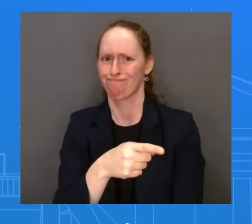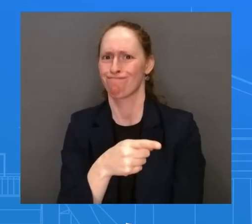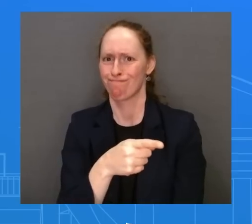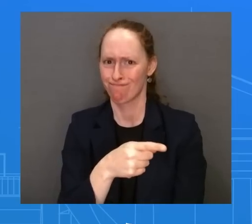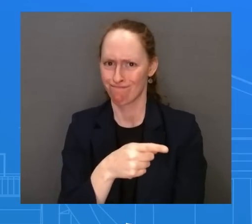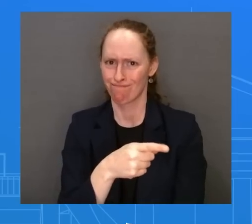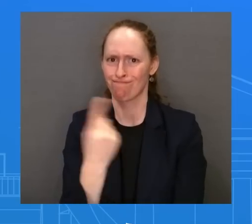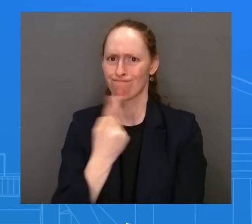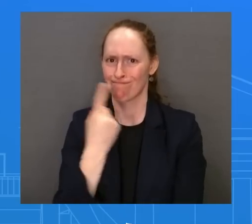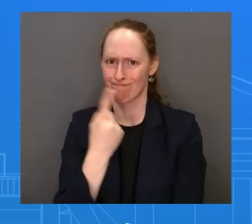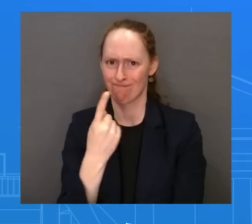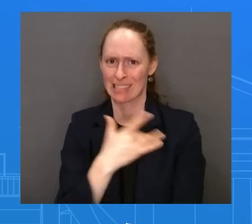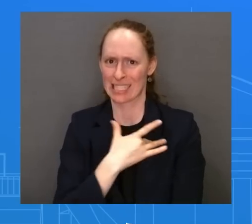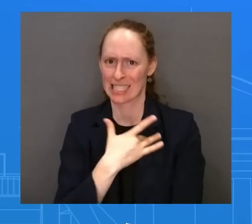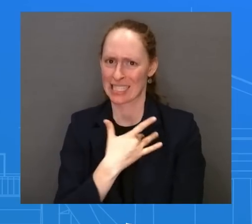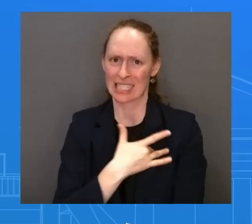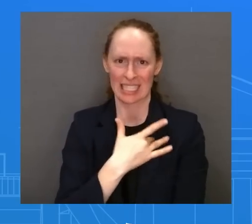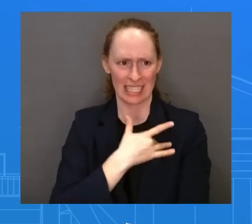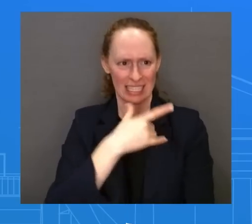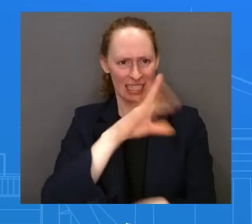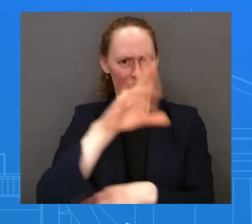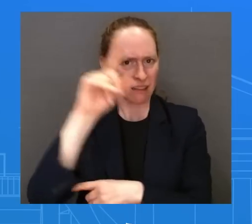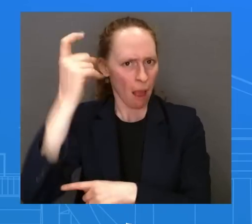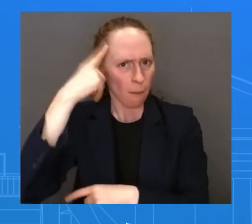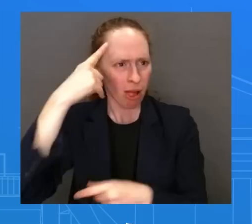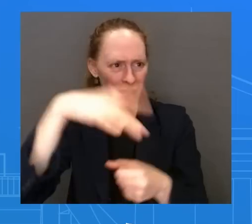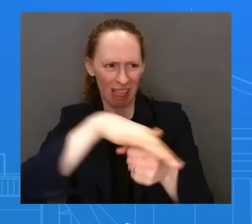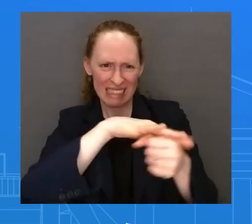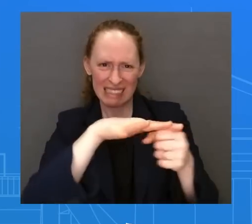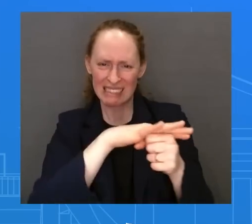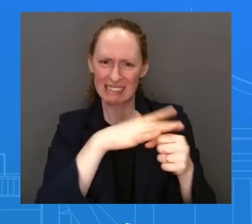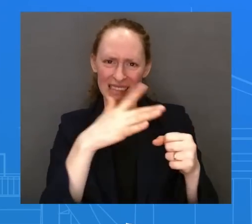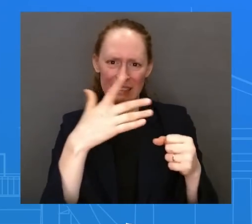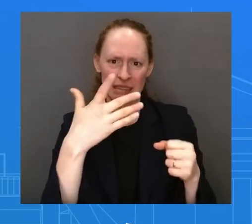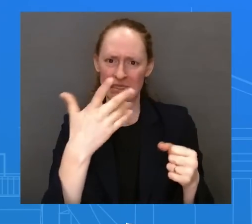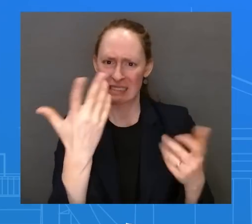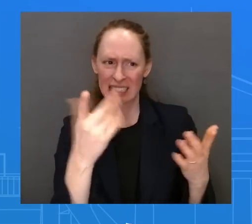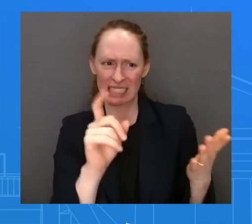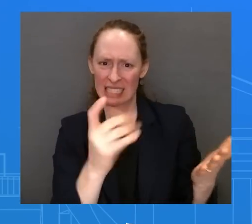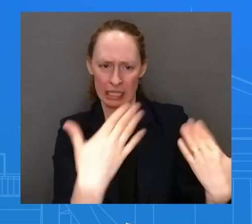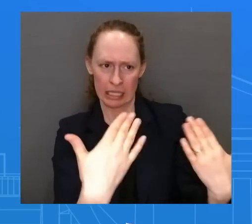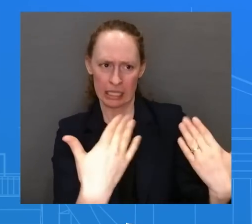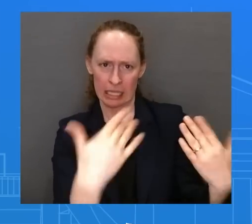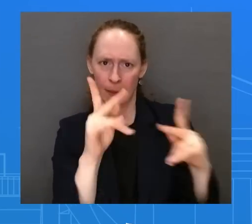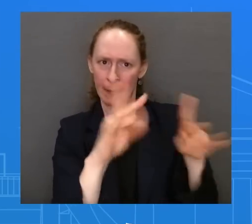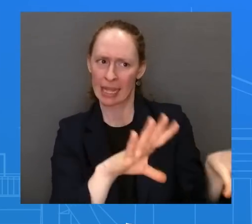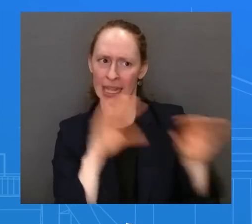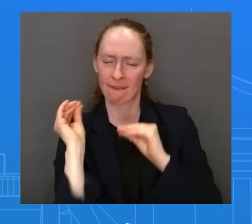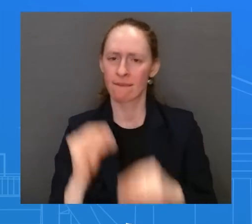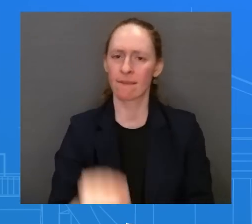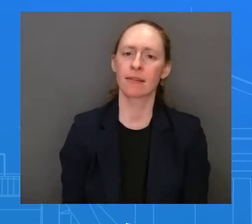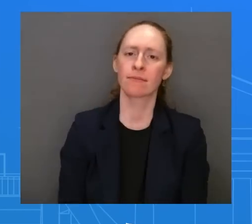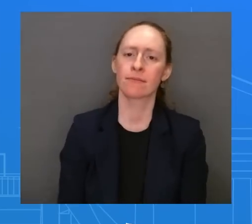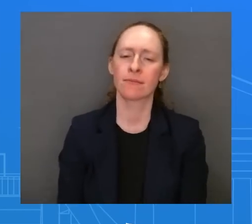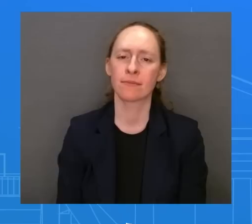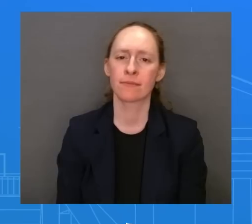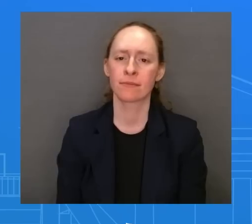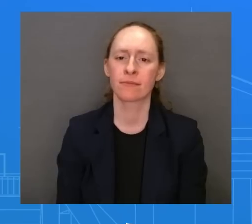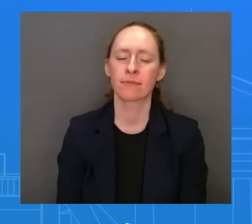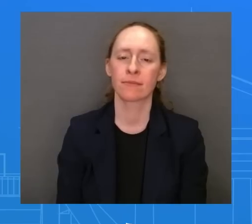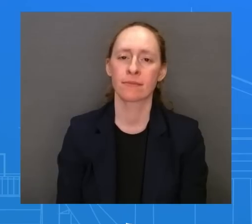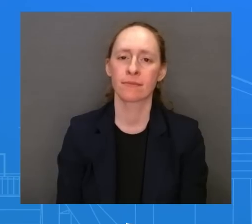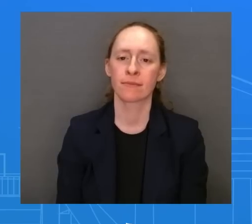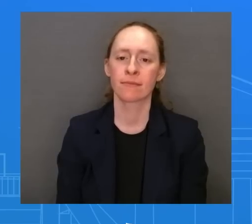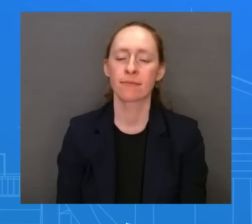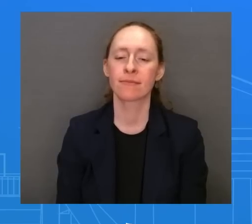in fact months before Russia's Invasion we released intelligence with trusted partners and our warnings about the invasion grew louder and more public this